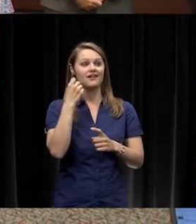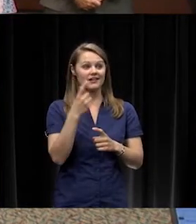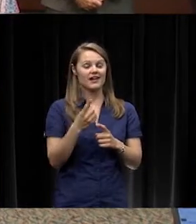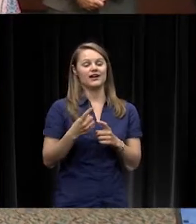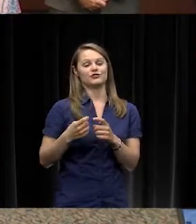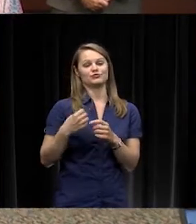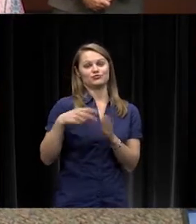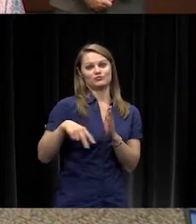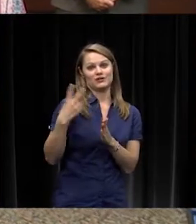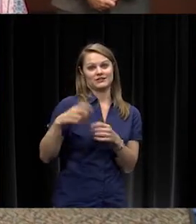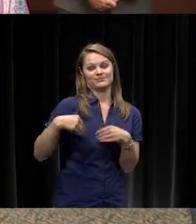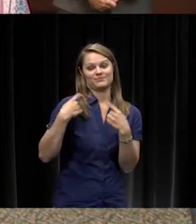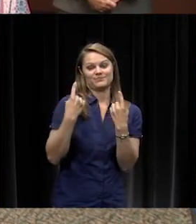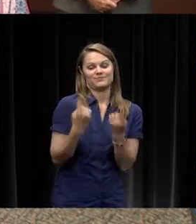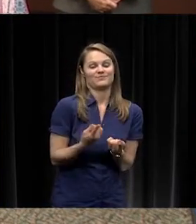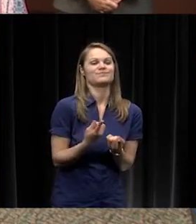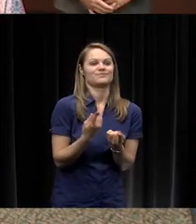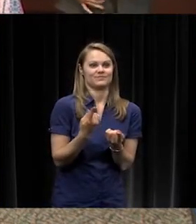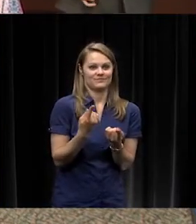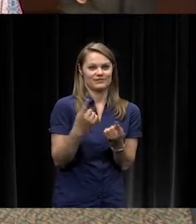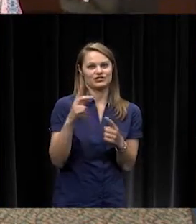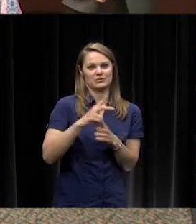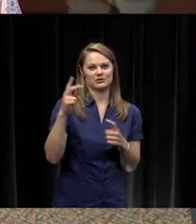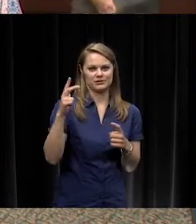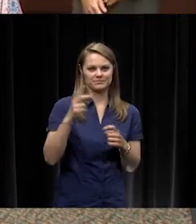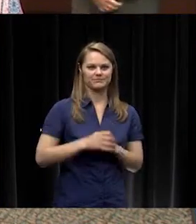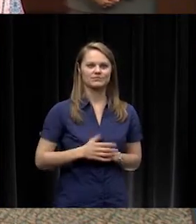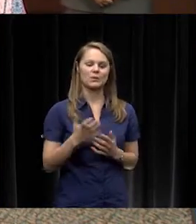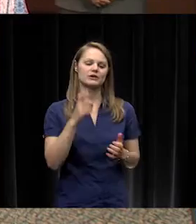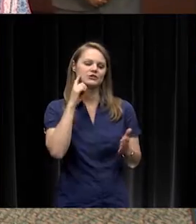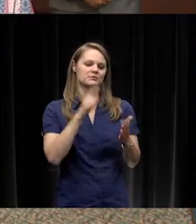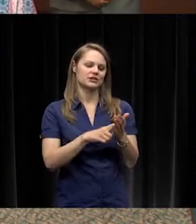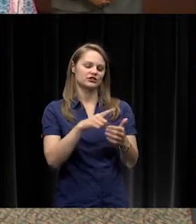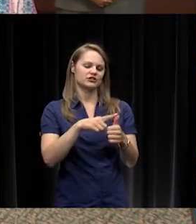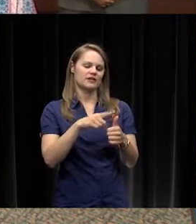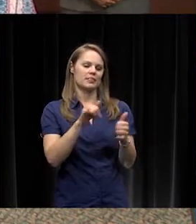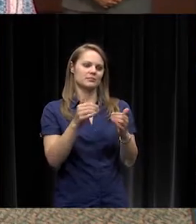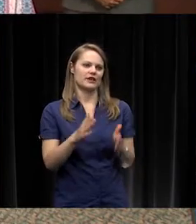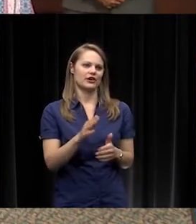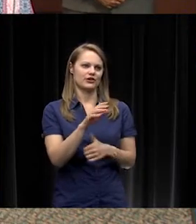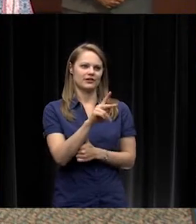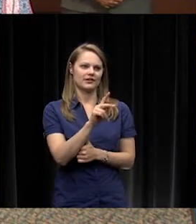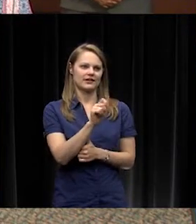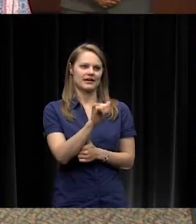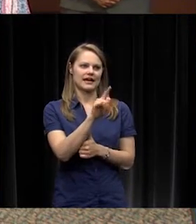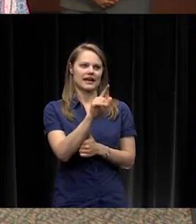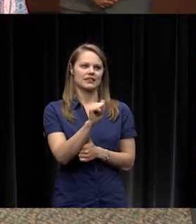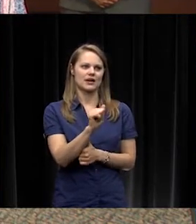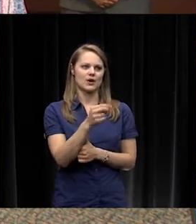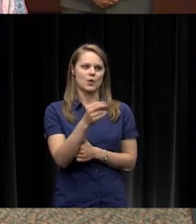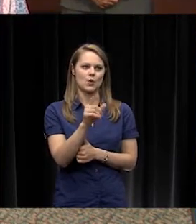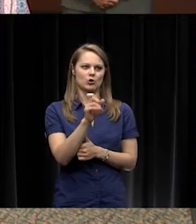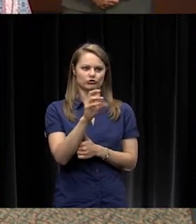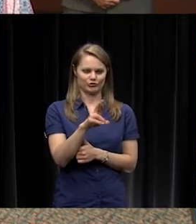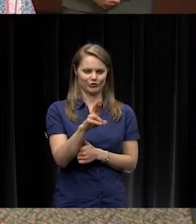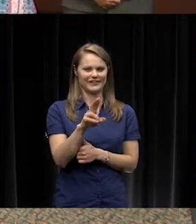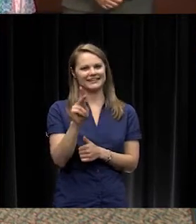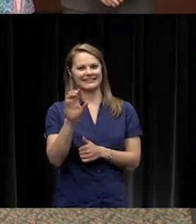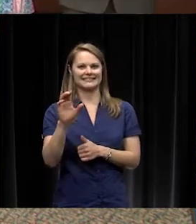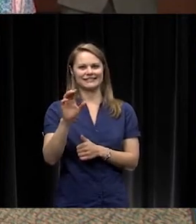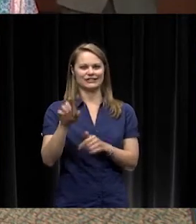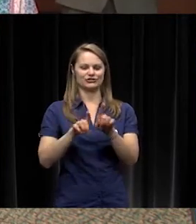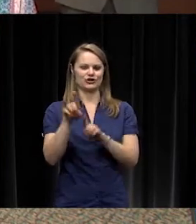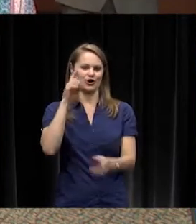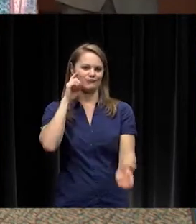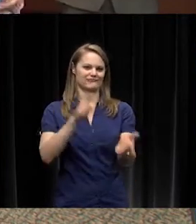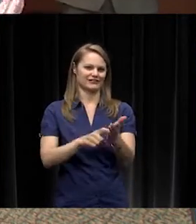team. And I also want to mention player Kayla Holder, who was named Metro Player of the Year by the Kansas City Star. Congratulations to all of you on this wonderful